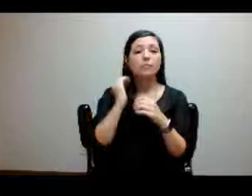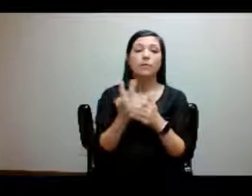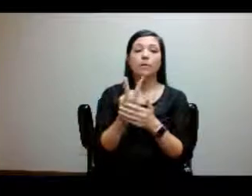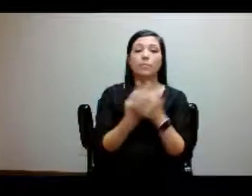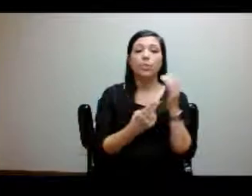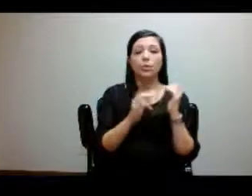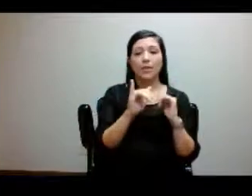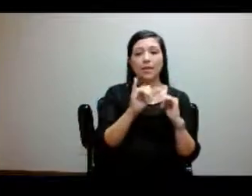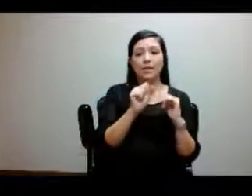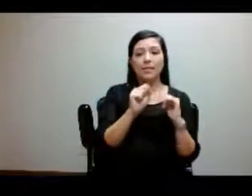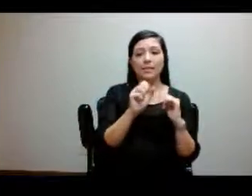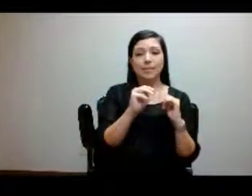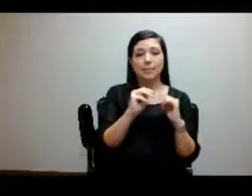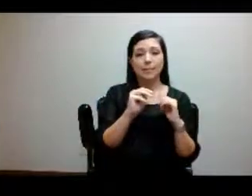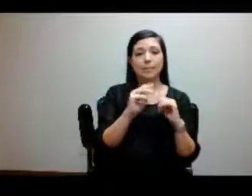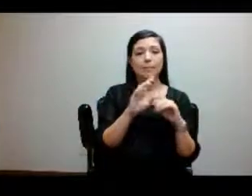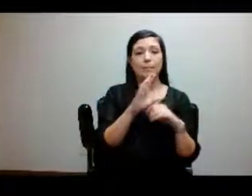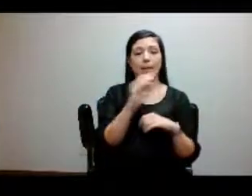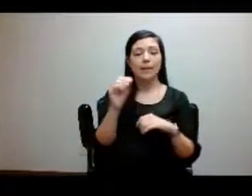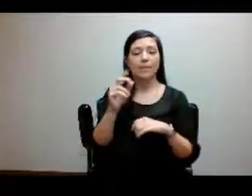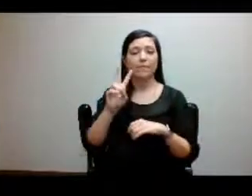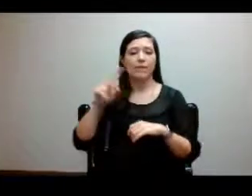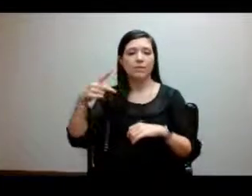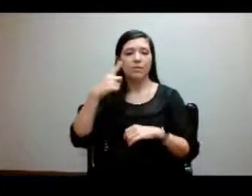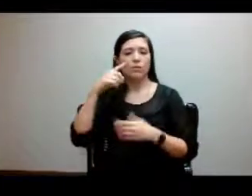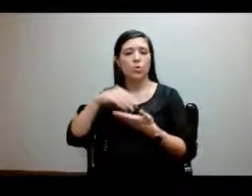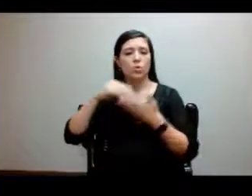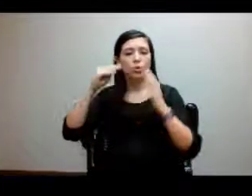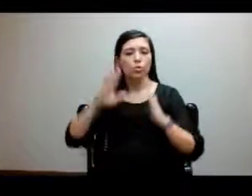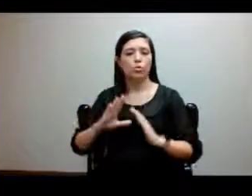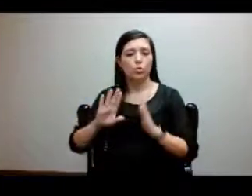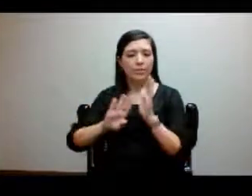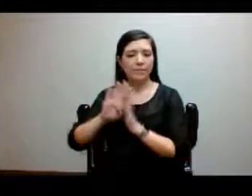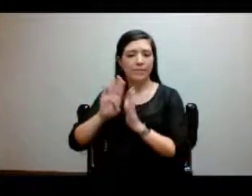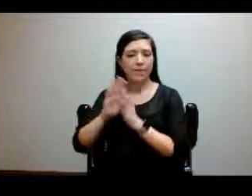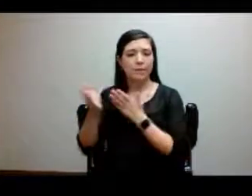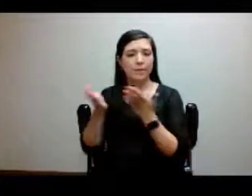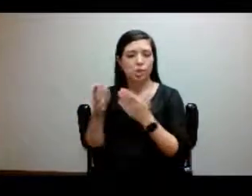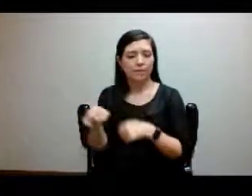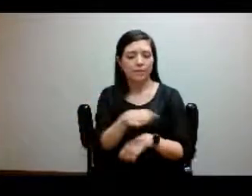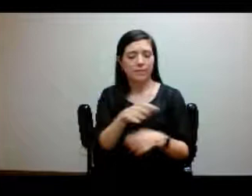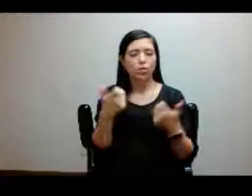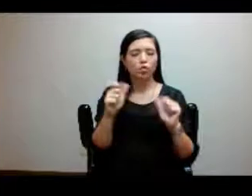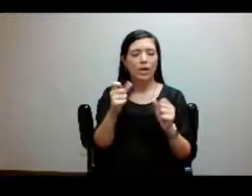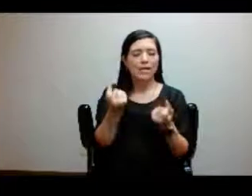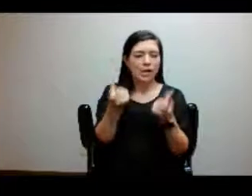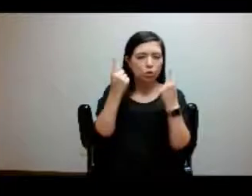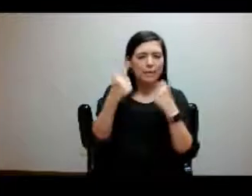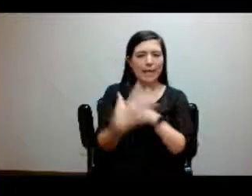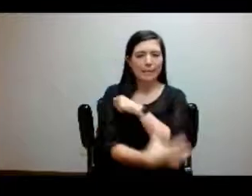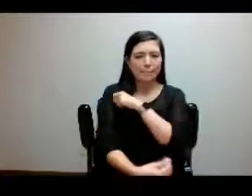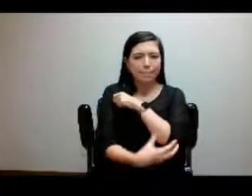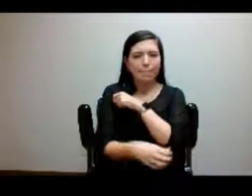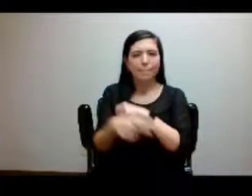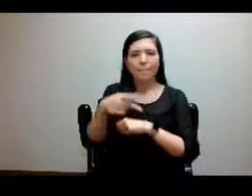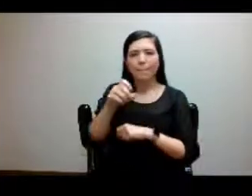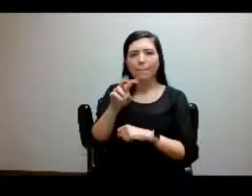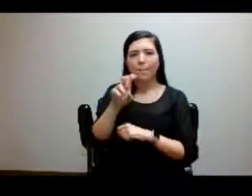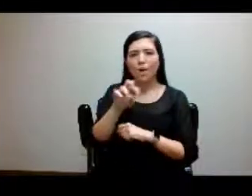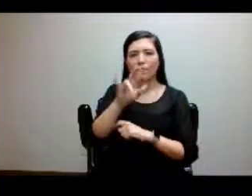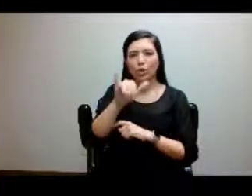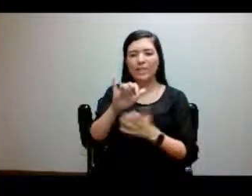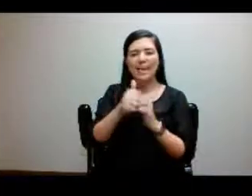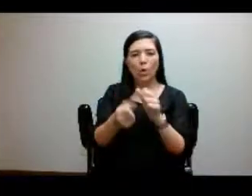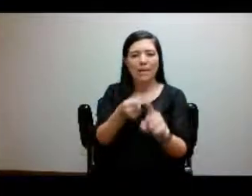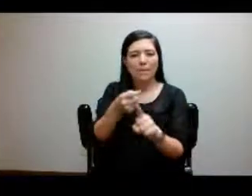ISSM principal and the Vice Presidents for Student Development Services have been focusing on understanding poverty and its impact on our students, as well